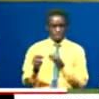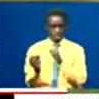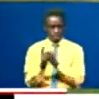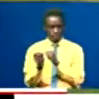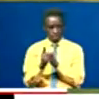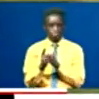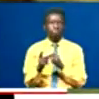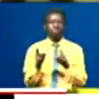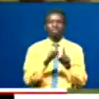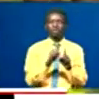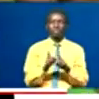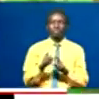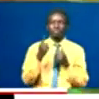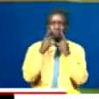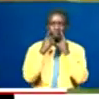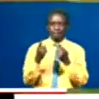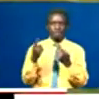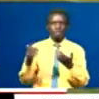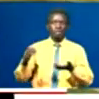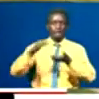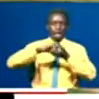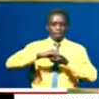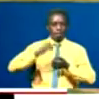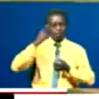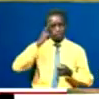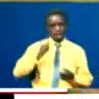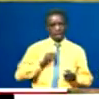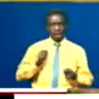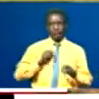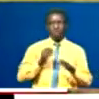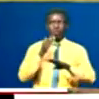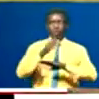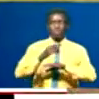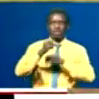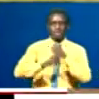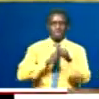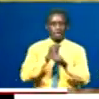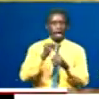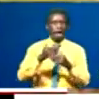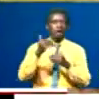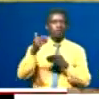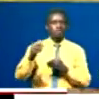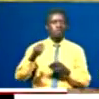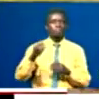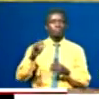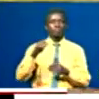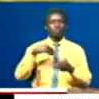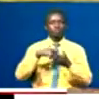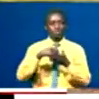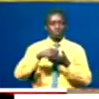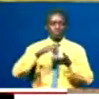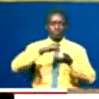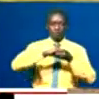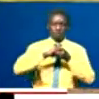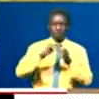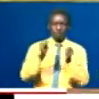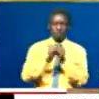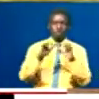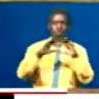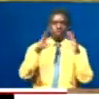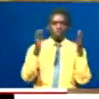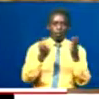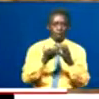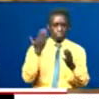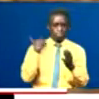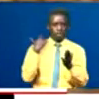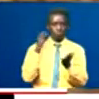international engagement for Starlets in over a year after Football Kenya Federation suspension by the World Football Governing Body, FIFA.